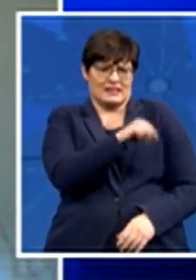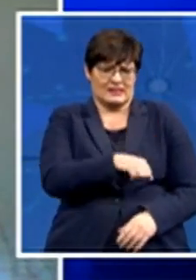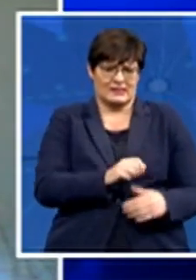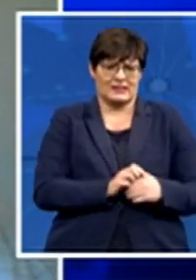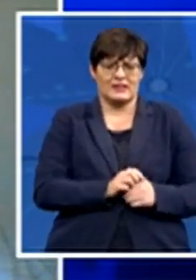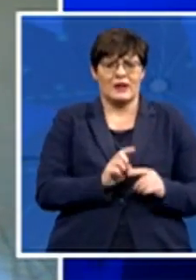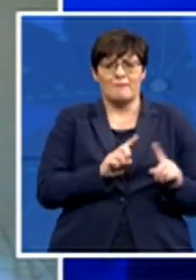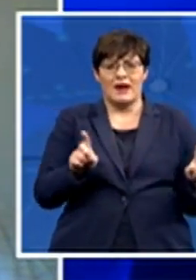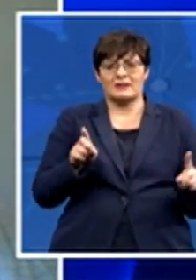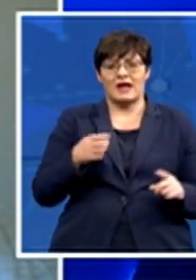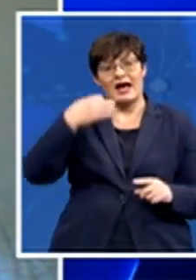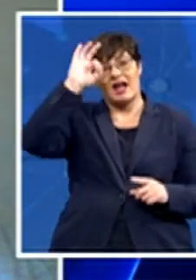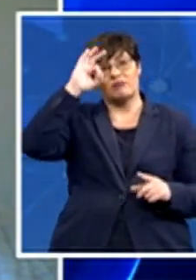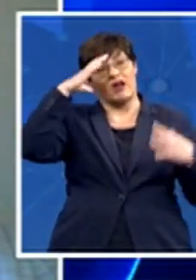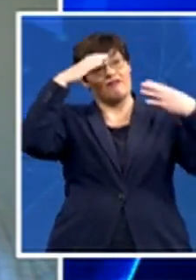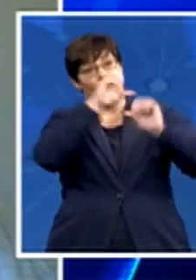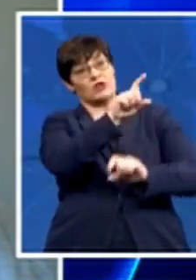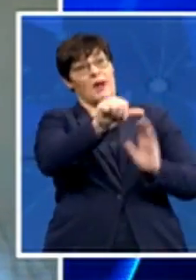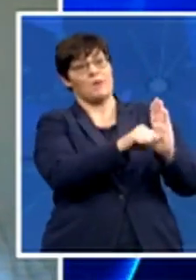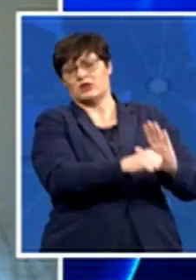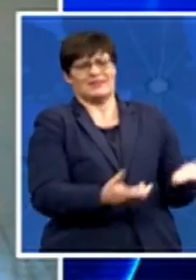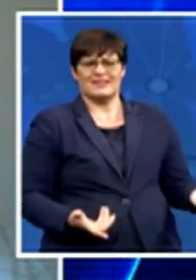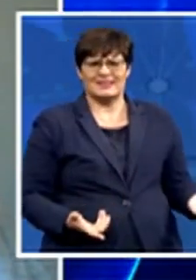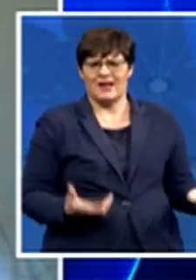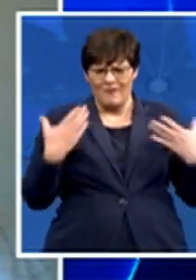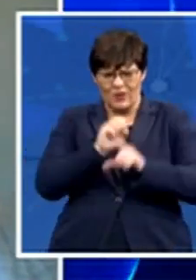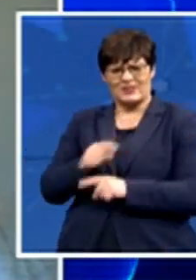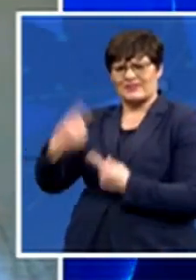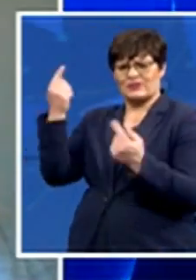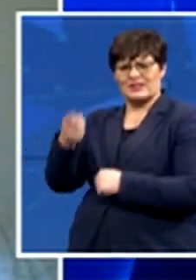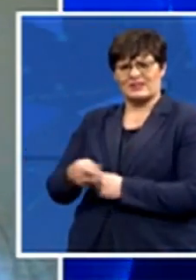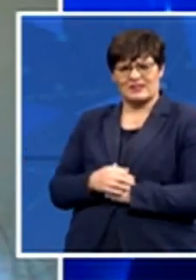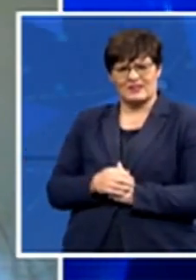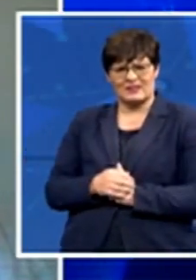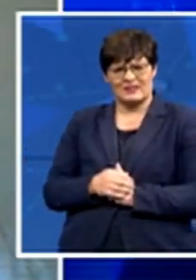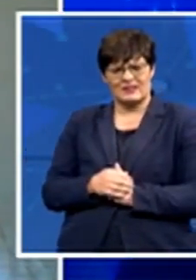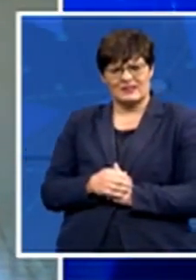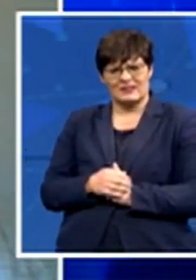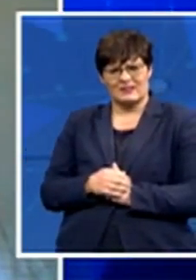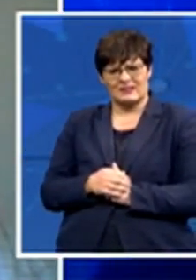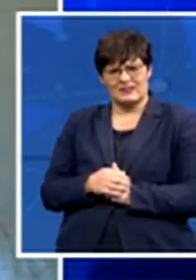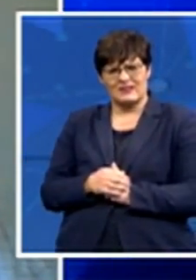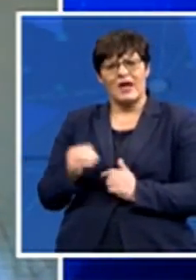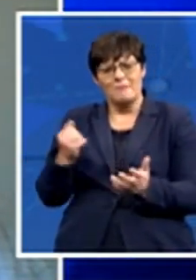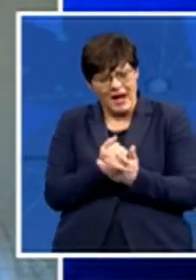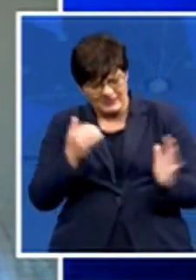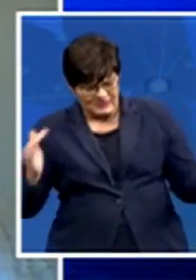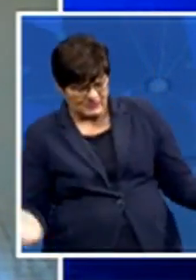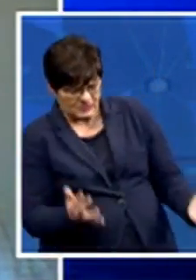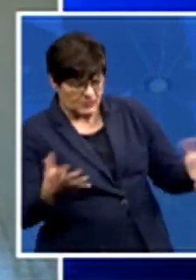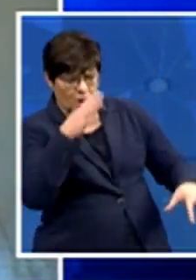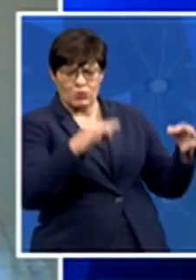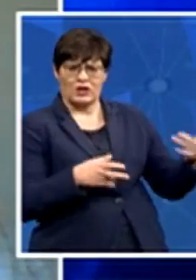done. We are all supposed to be collectively working together to encourage people to vaccinate, rather than really to focus